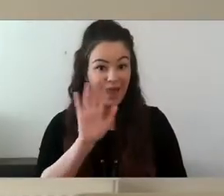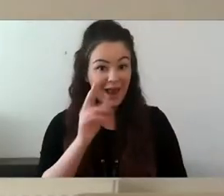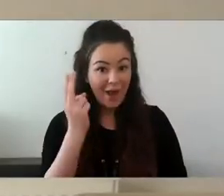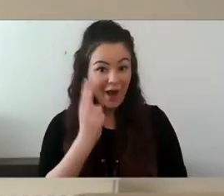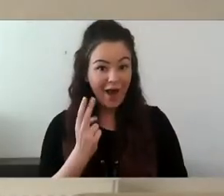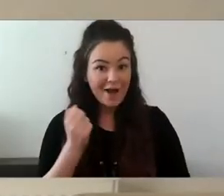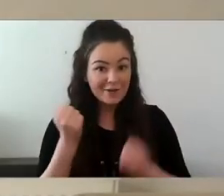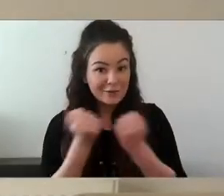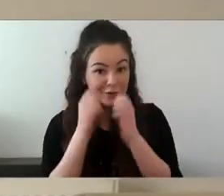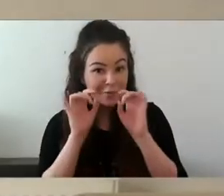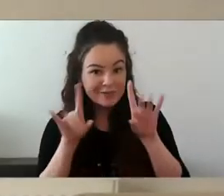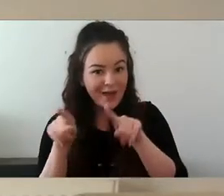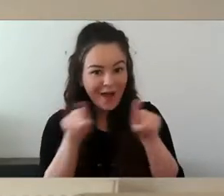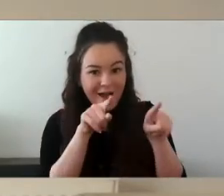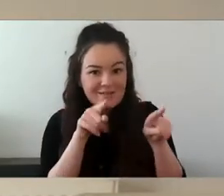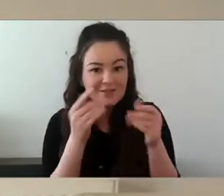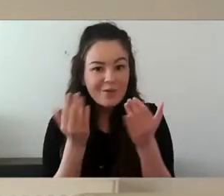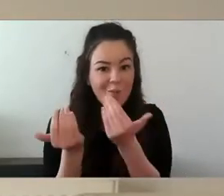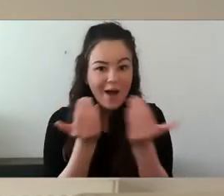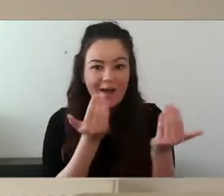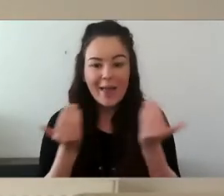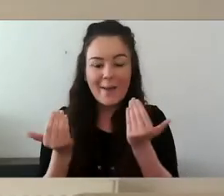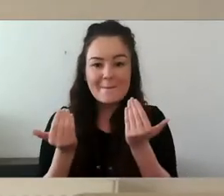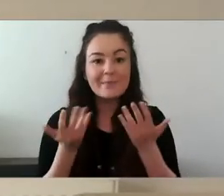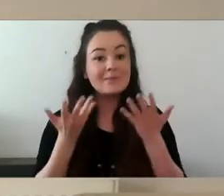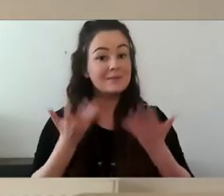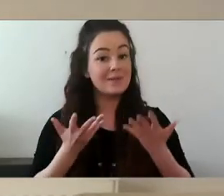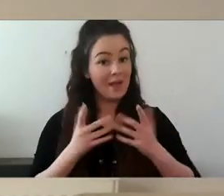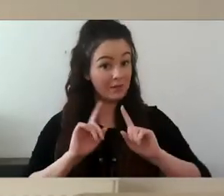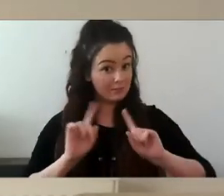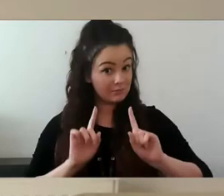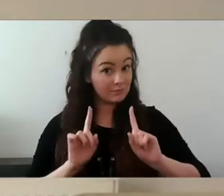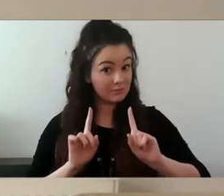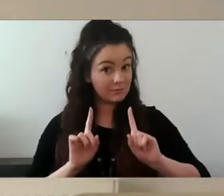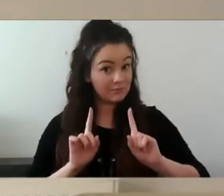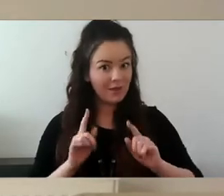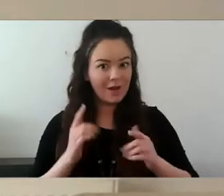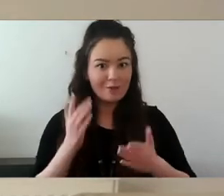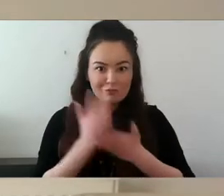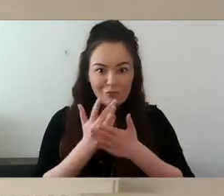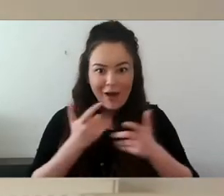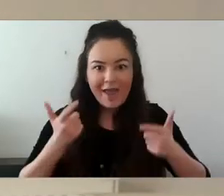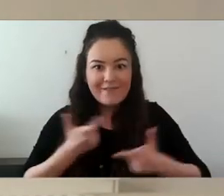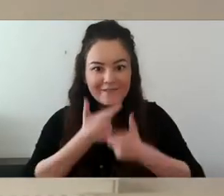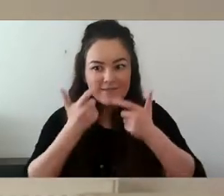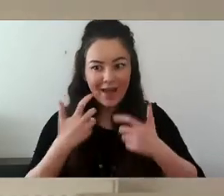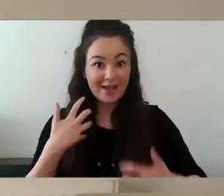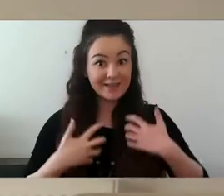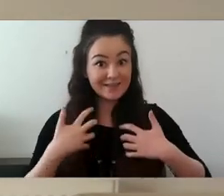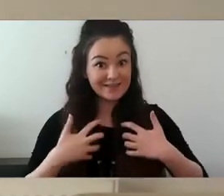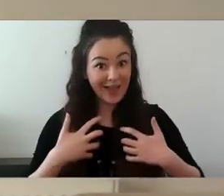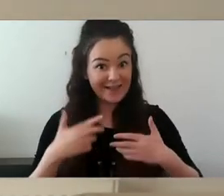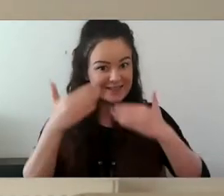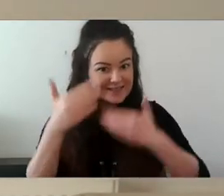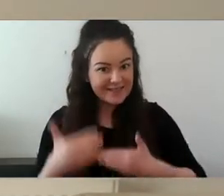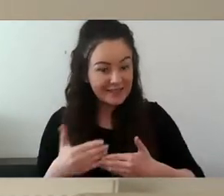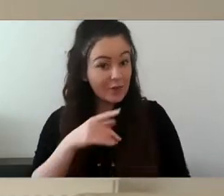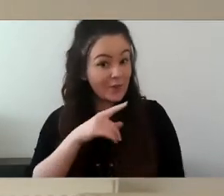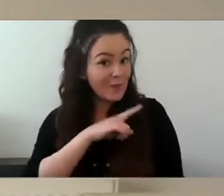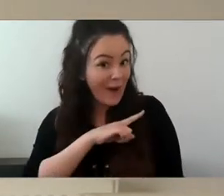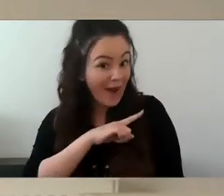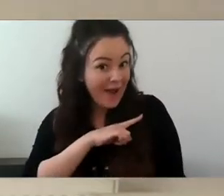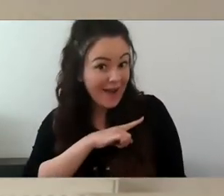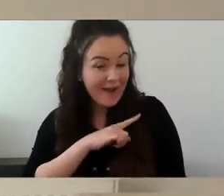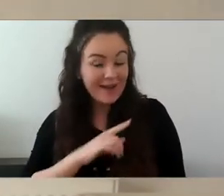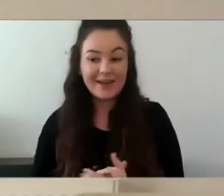Hello art superstars and welcome. Today we have a super fun, exciting session lined up